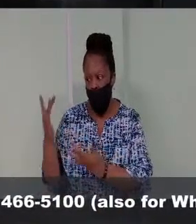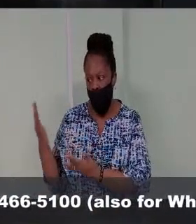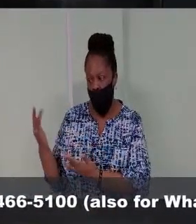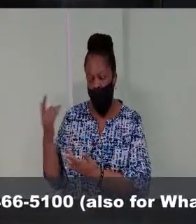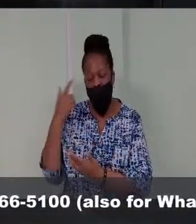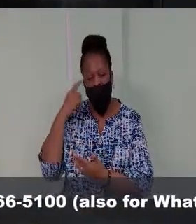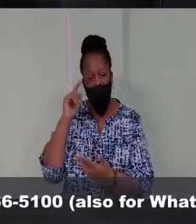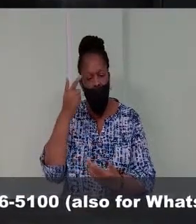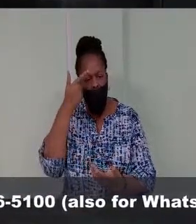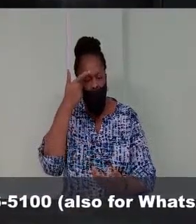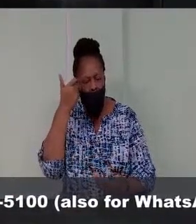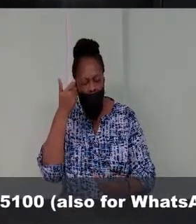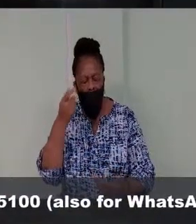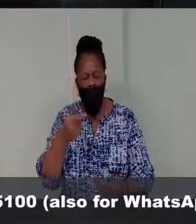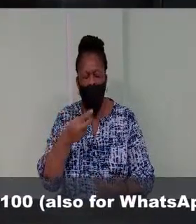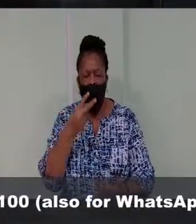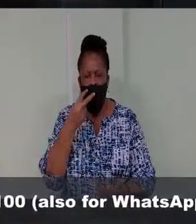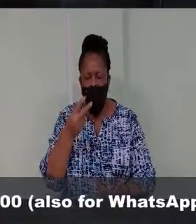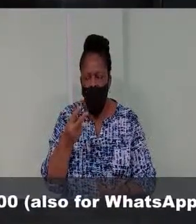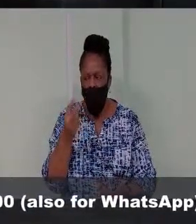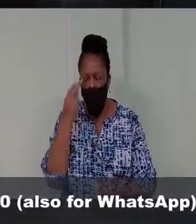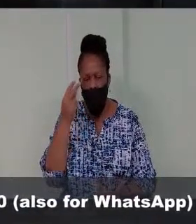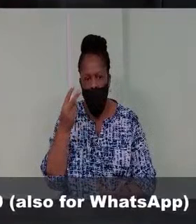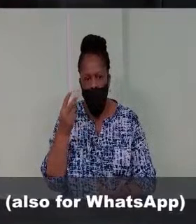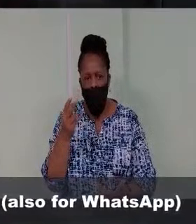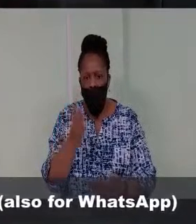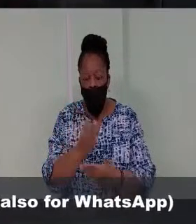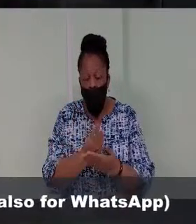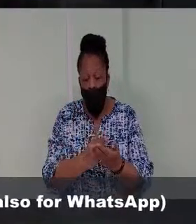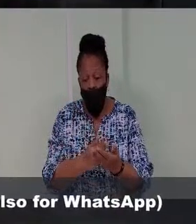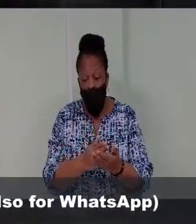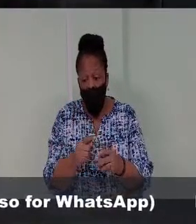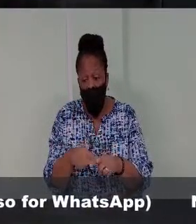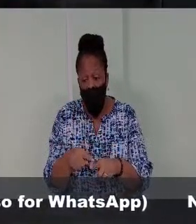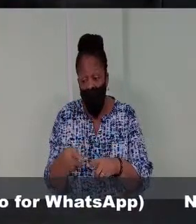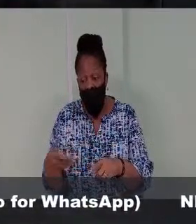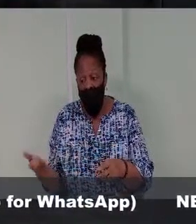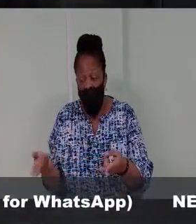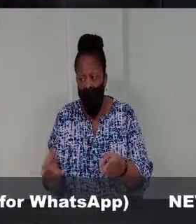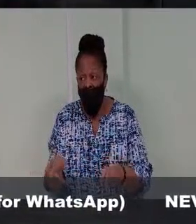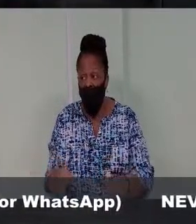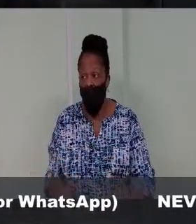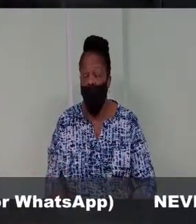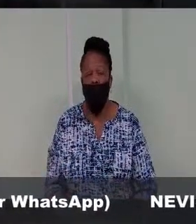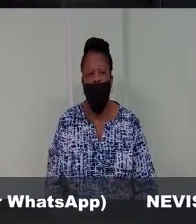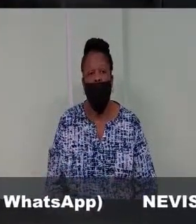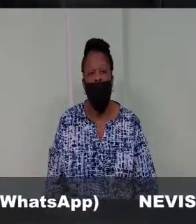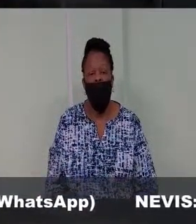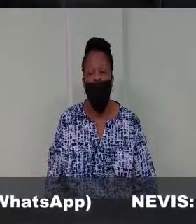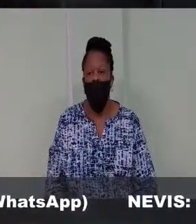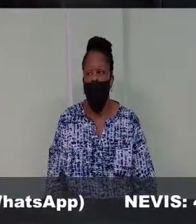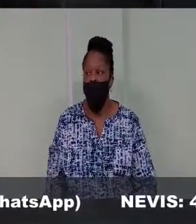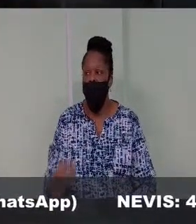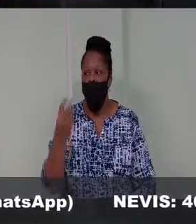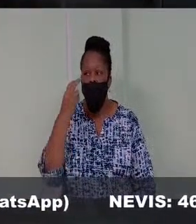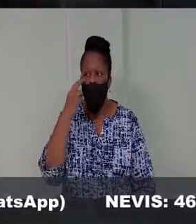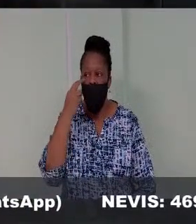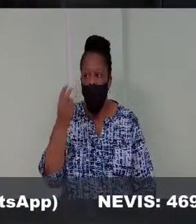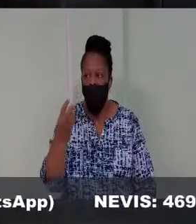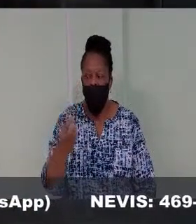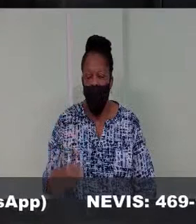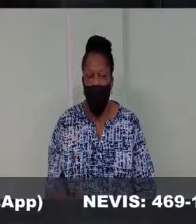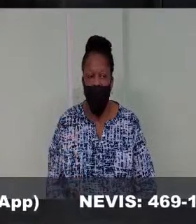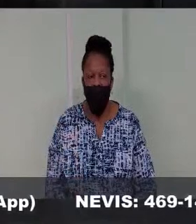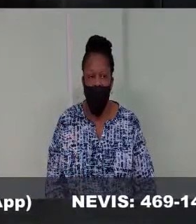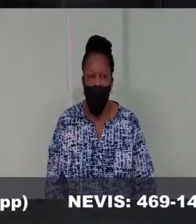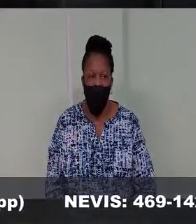the politicization of the vaccine in the USA, with a rush to have one out before the